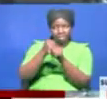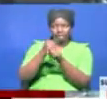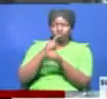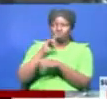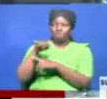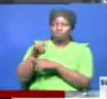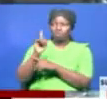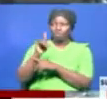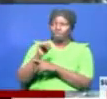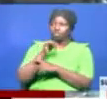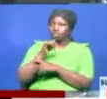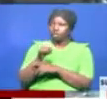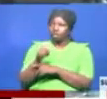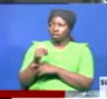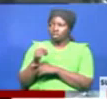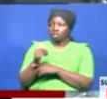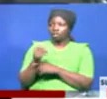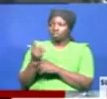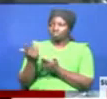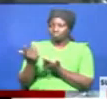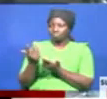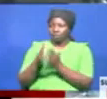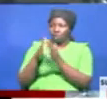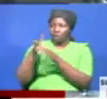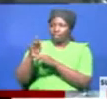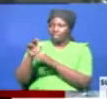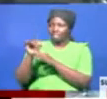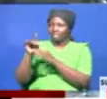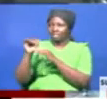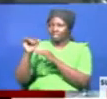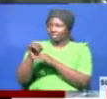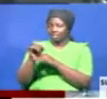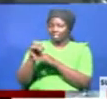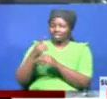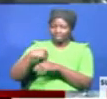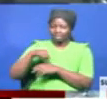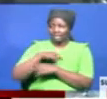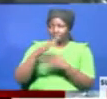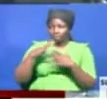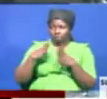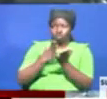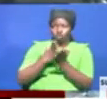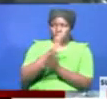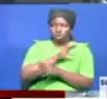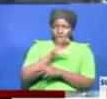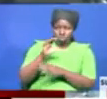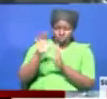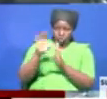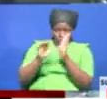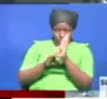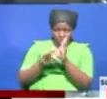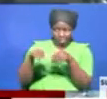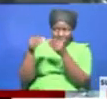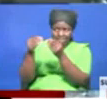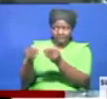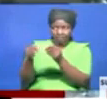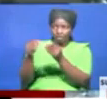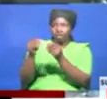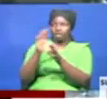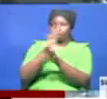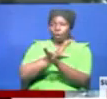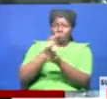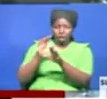overriding. In fact, it is us, the people, and through the Constitution, who gave the Commission that power. It's the same way we have given judges